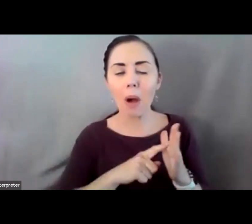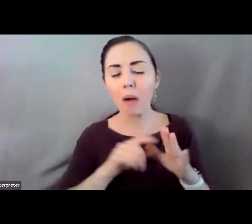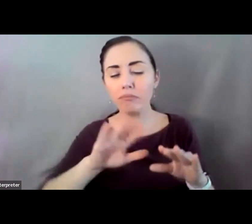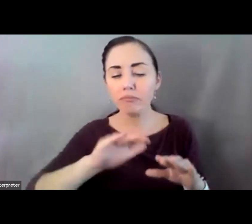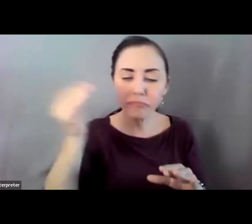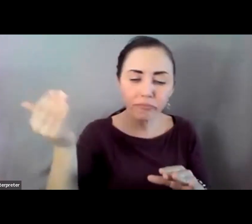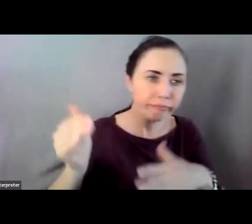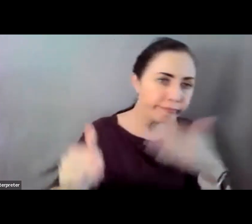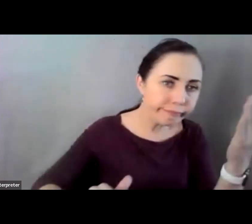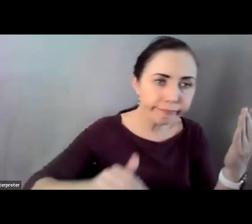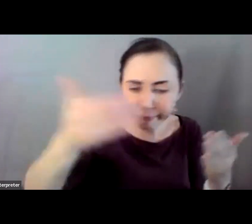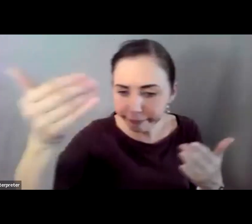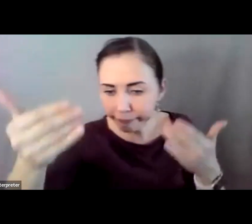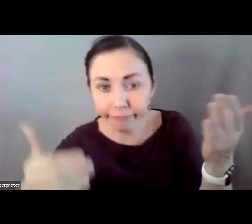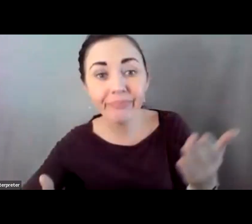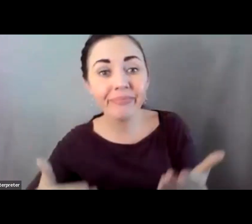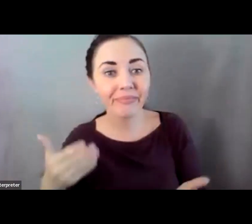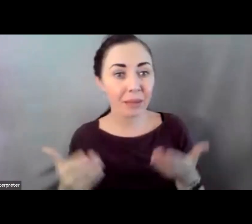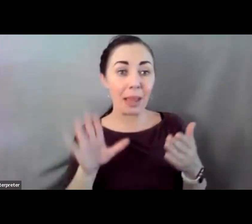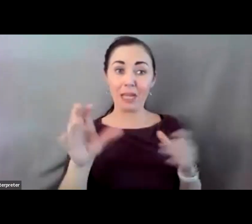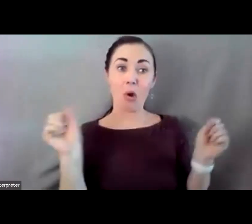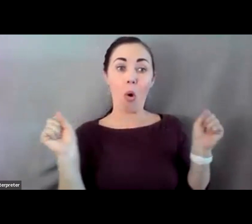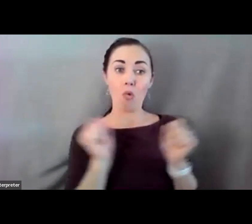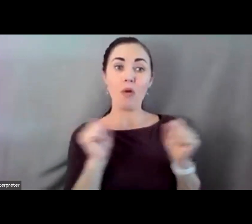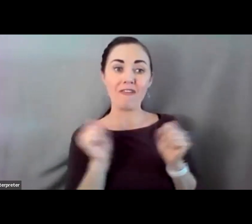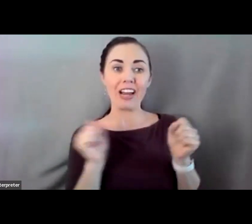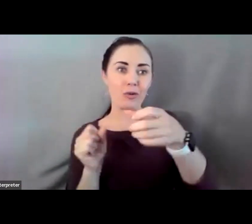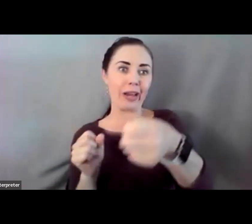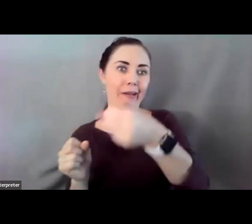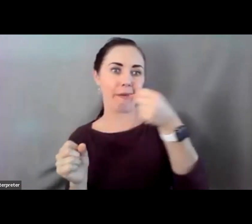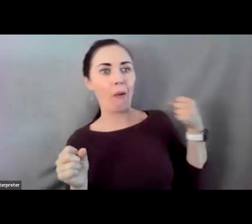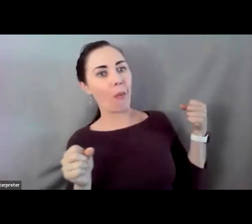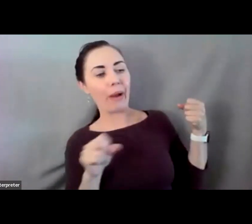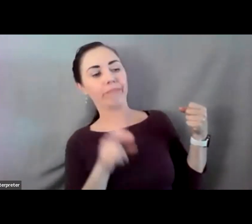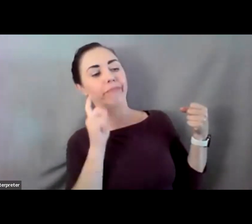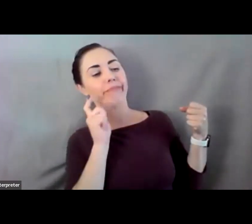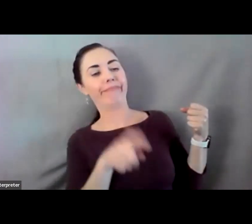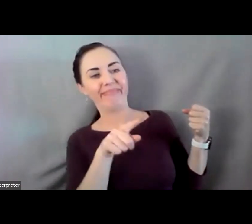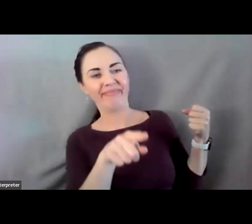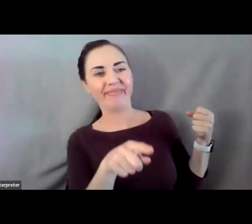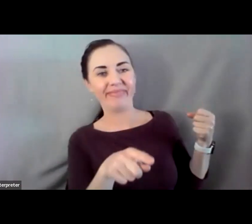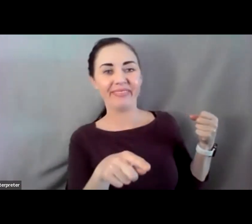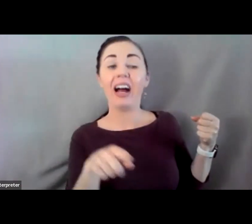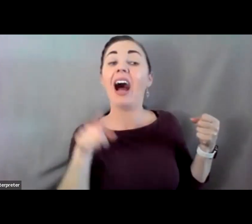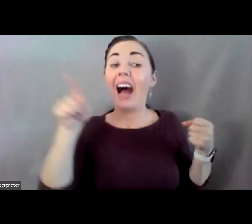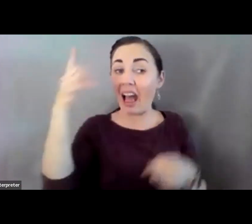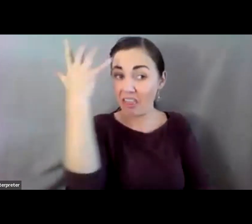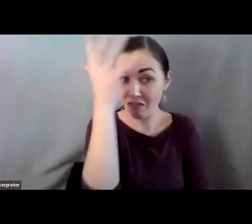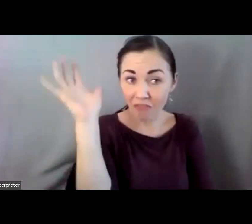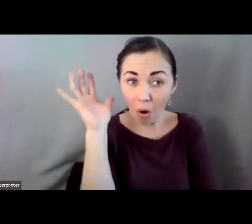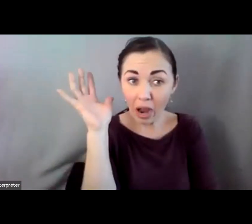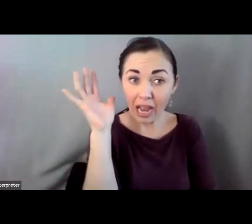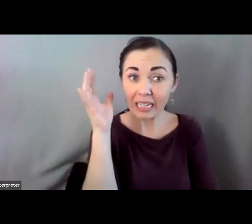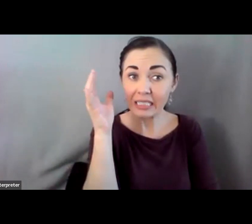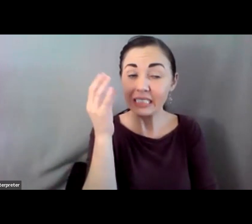even be able to find them if you open up the door to your fridge. Now, remember, don't eat the mushrooms and fungus you find in the forest, right? Only